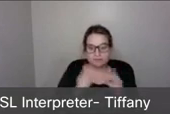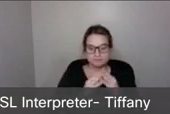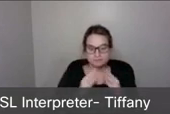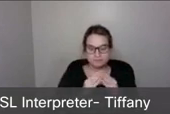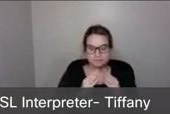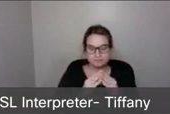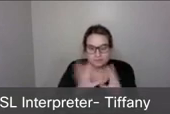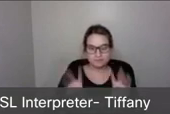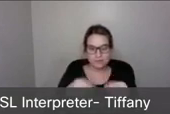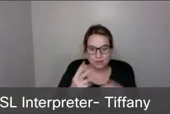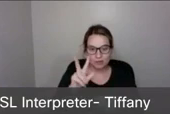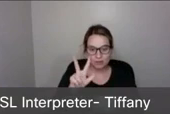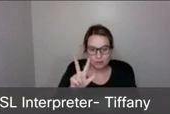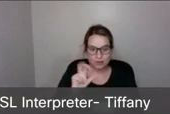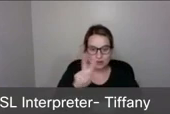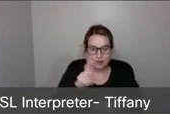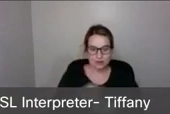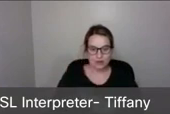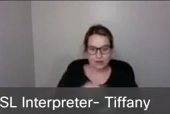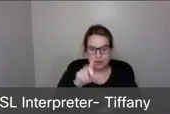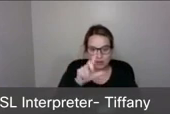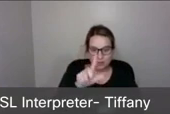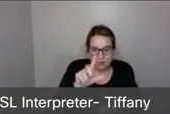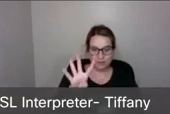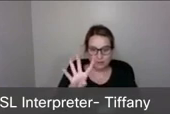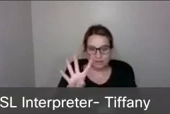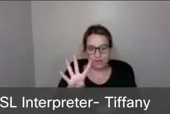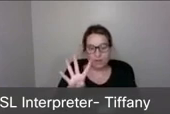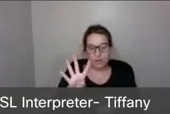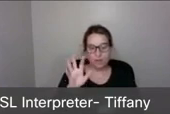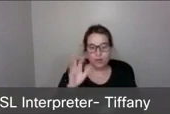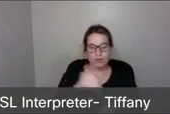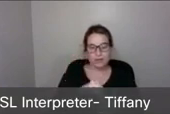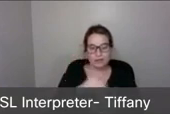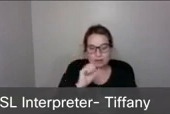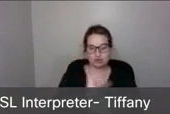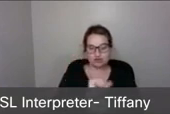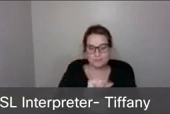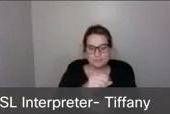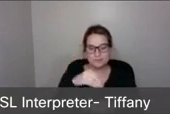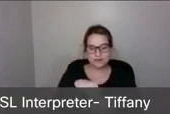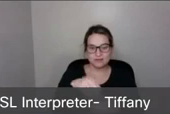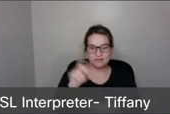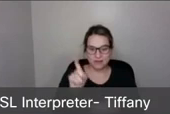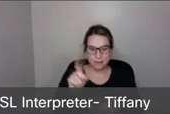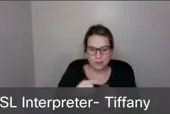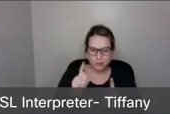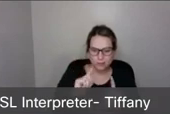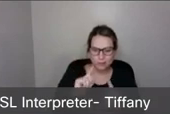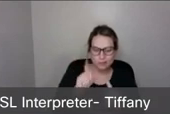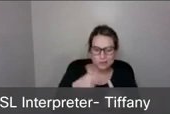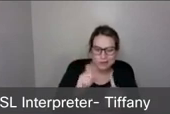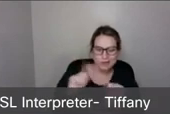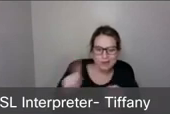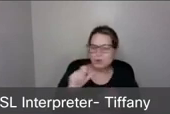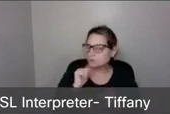gives three Natives 24,000 a year jobs in Phoenix. But when they get there, they